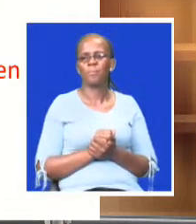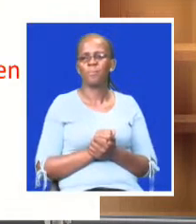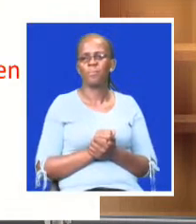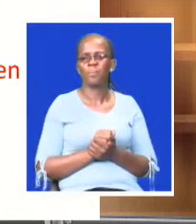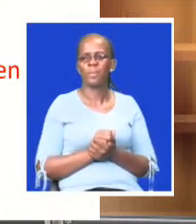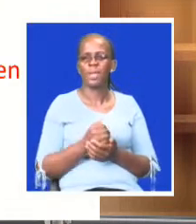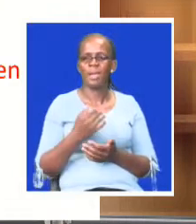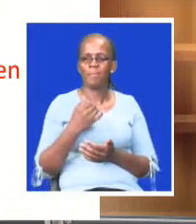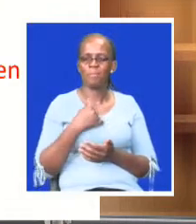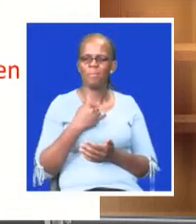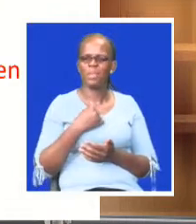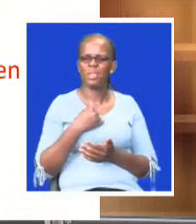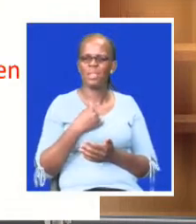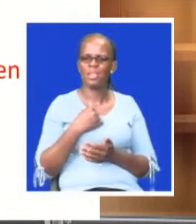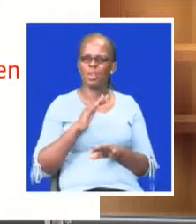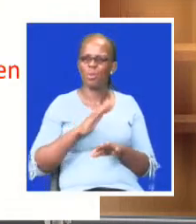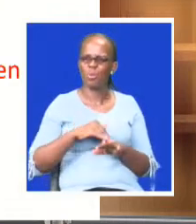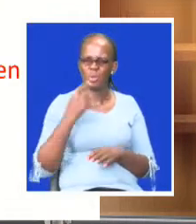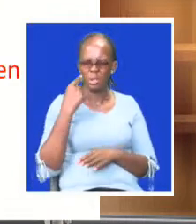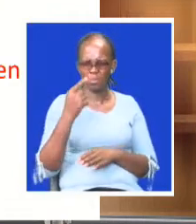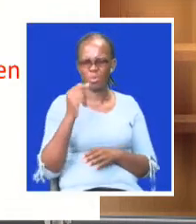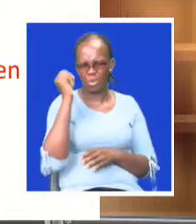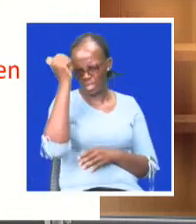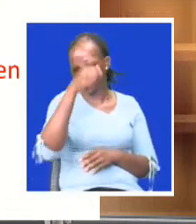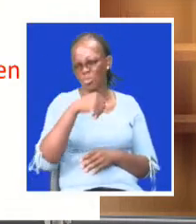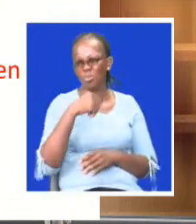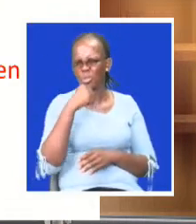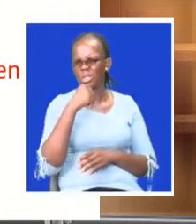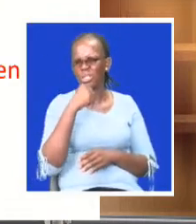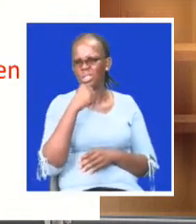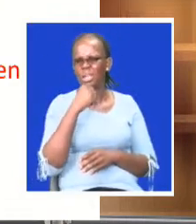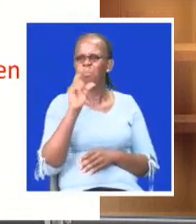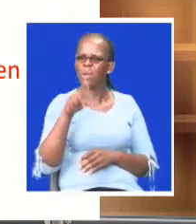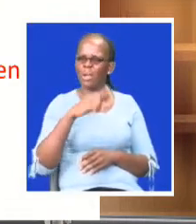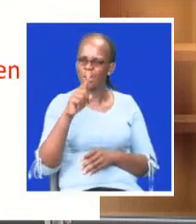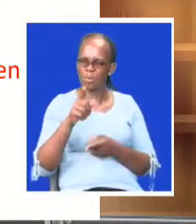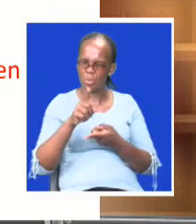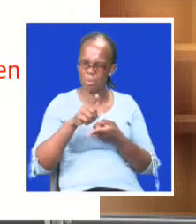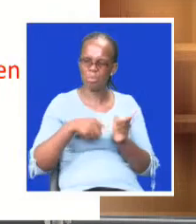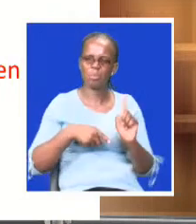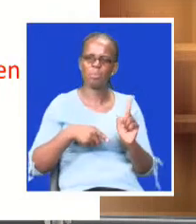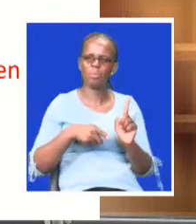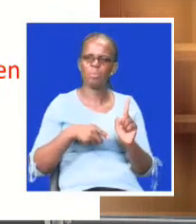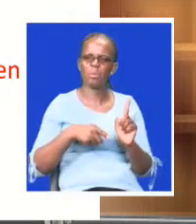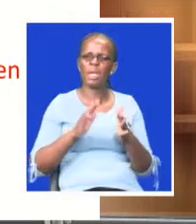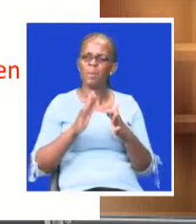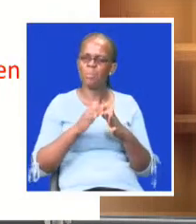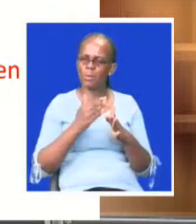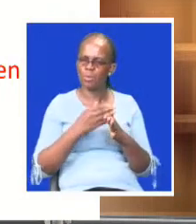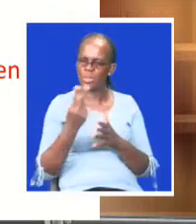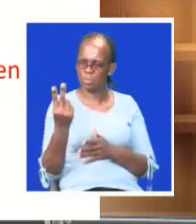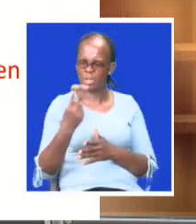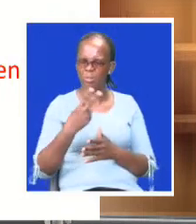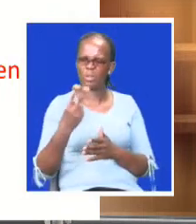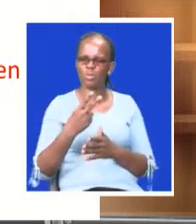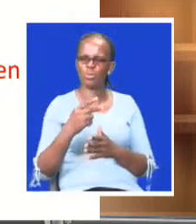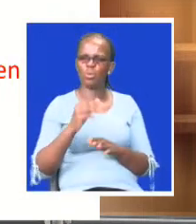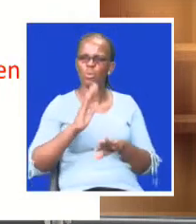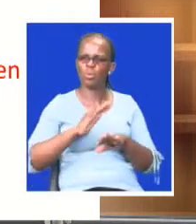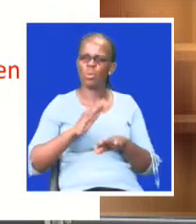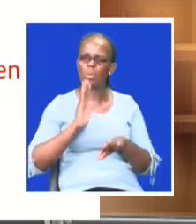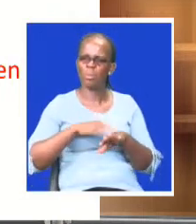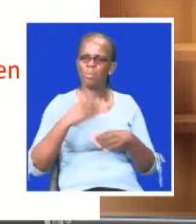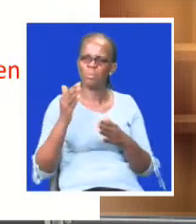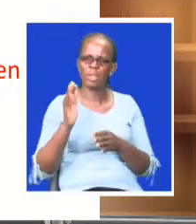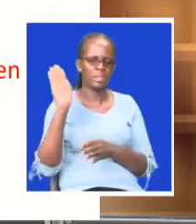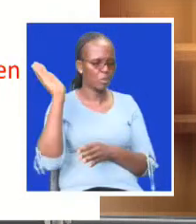I don't blame God for chasing them away because they had disobeyed his commands of not